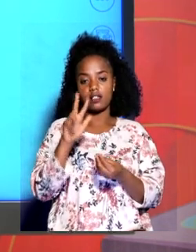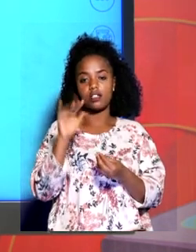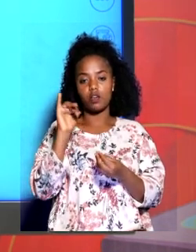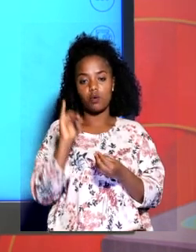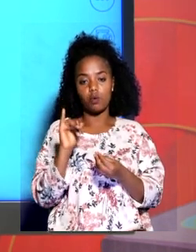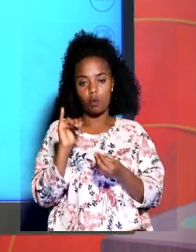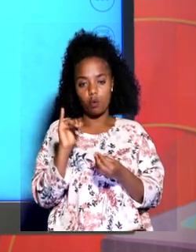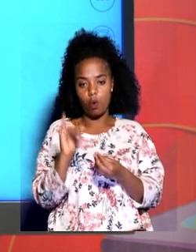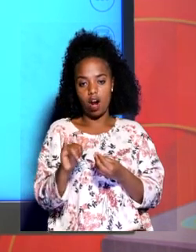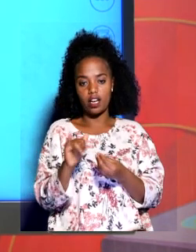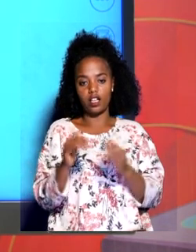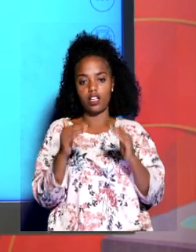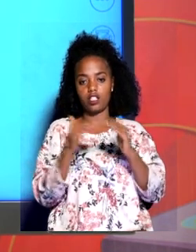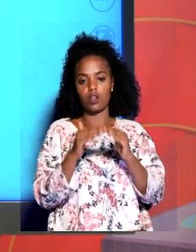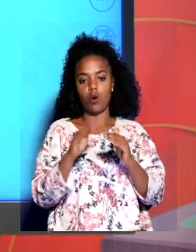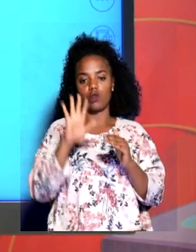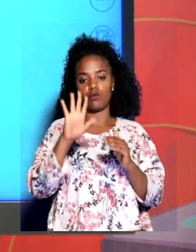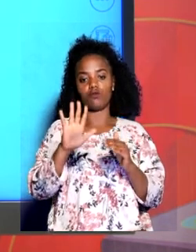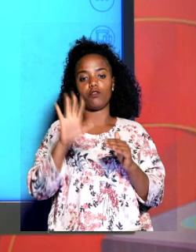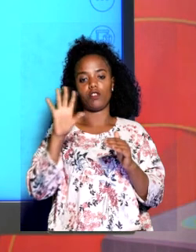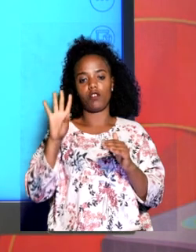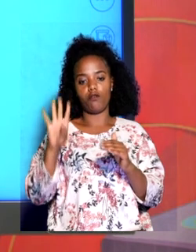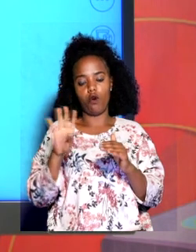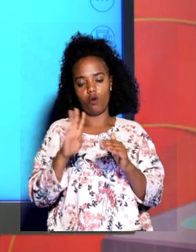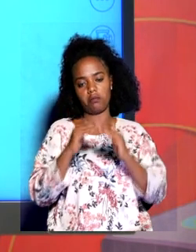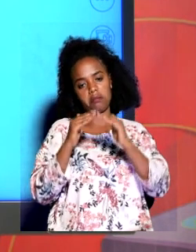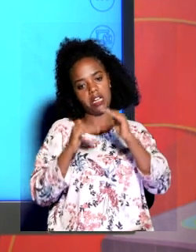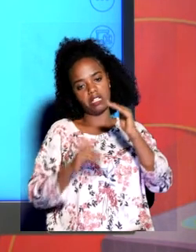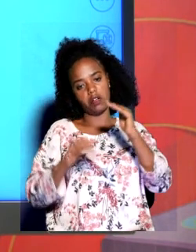equal to 54. Therefore, it is here